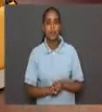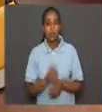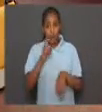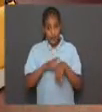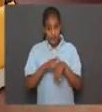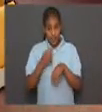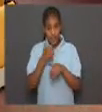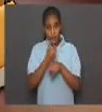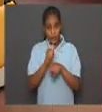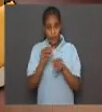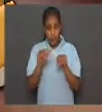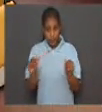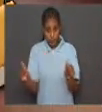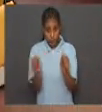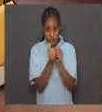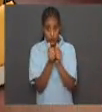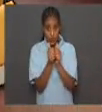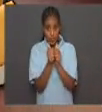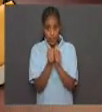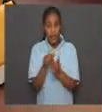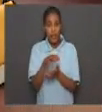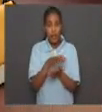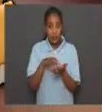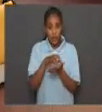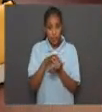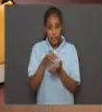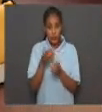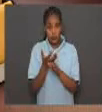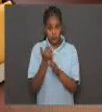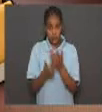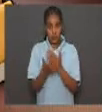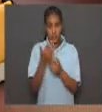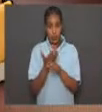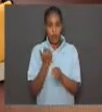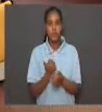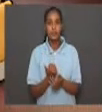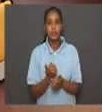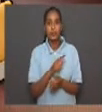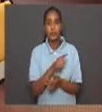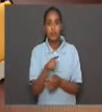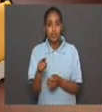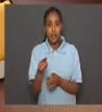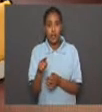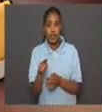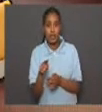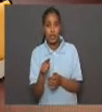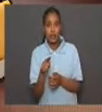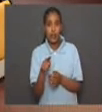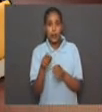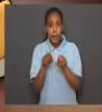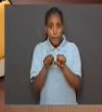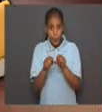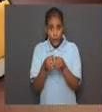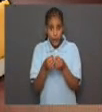Once the metals are melted together into an alloy, as we discussed before, they are poured into a